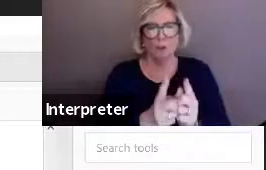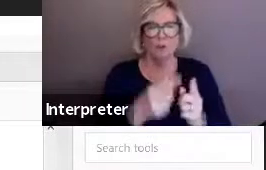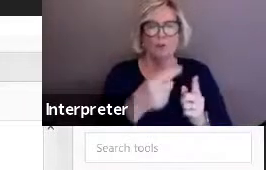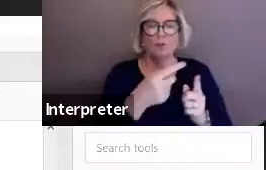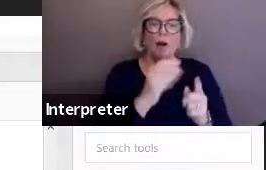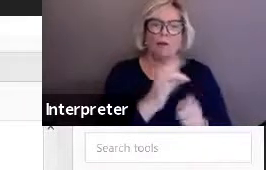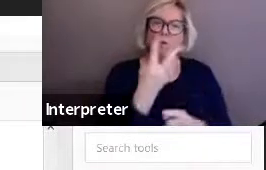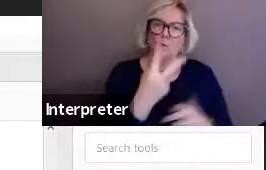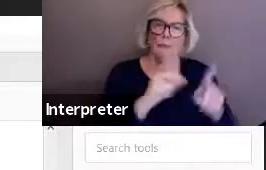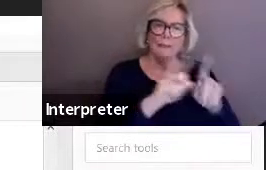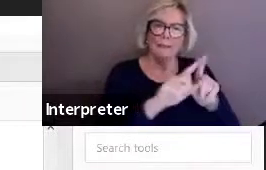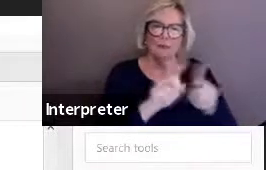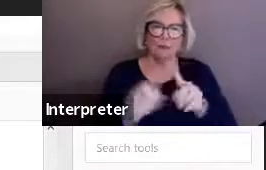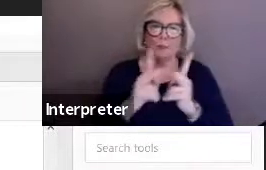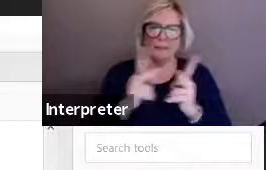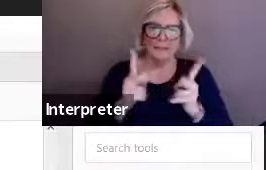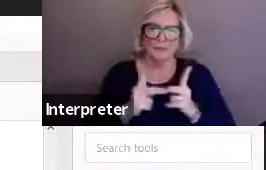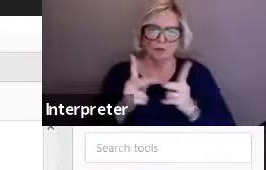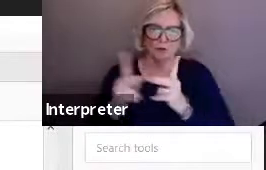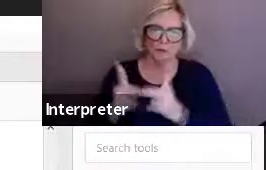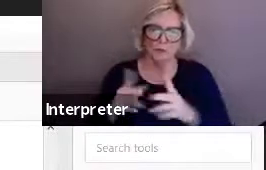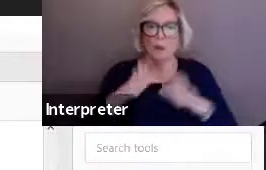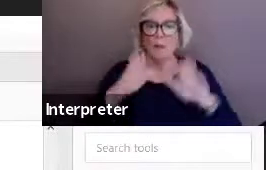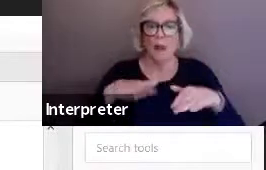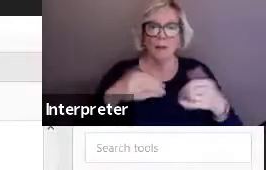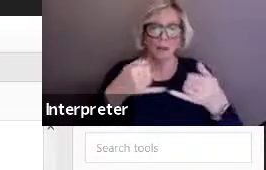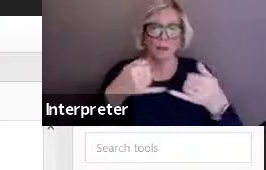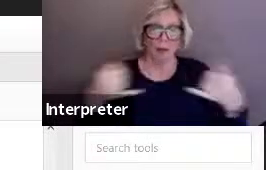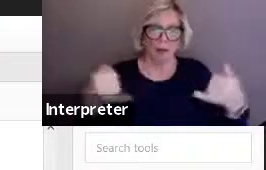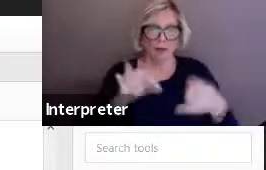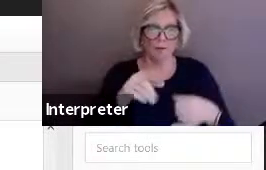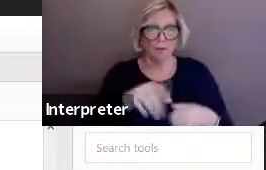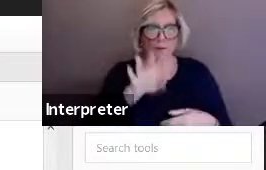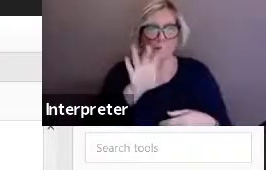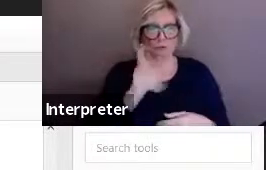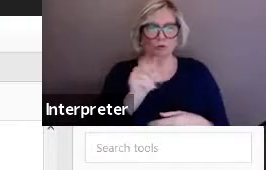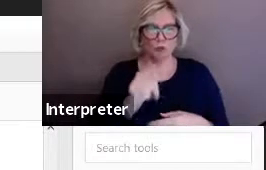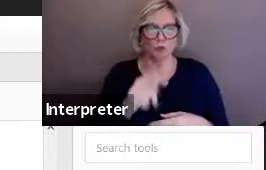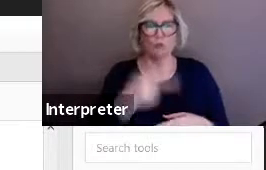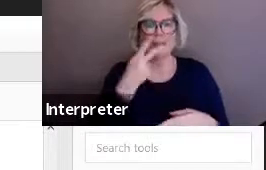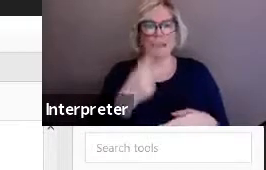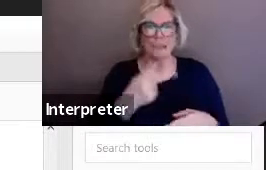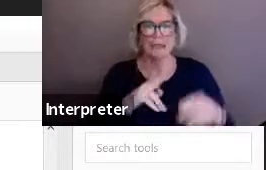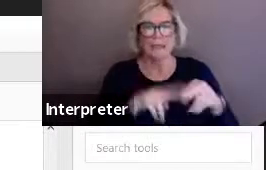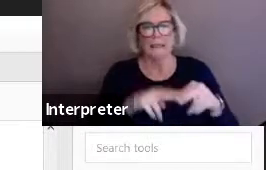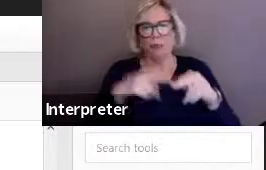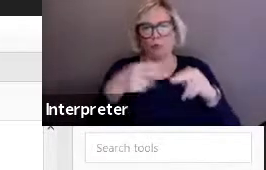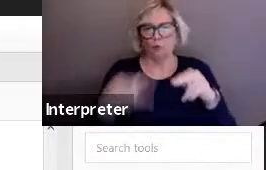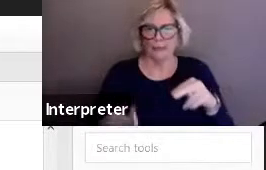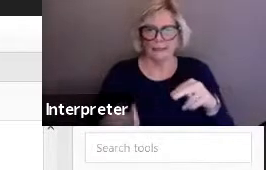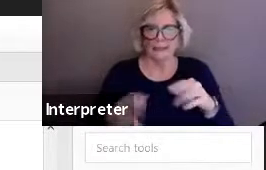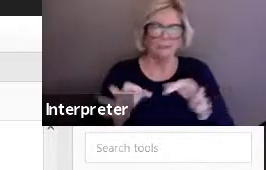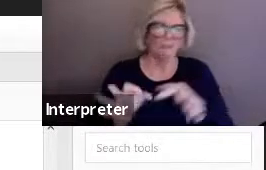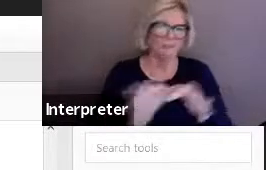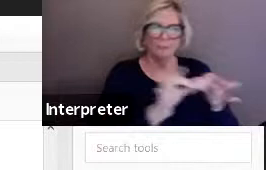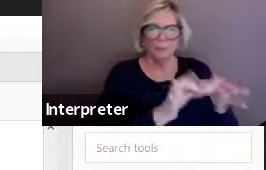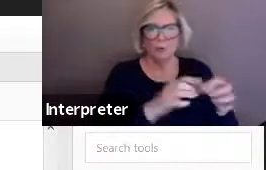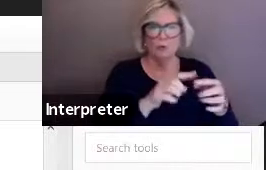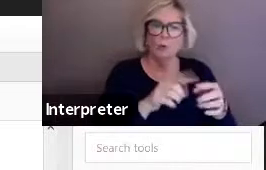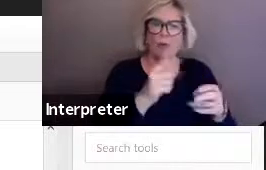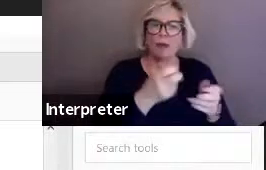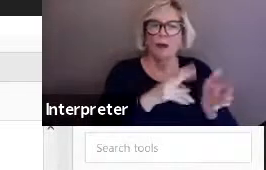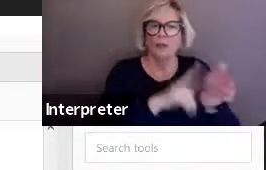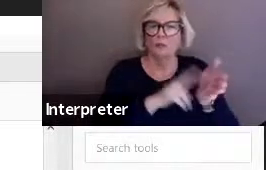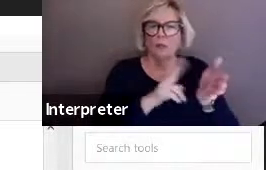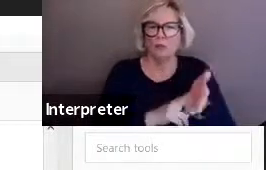positions. So on the bottom line of the chart, you can see there's a corresponding decrease to contractual